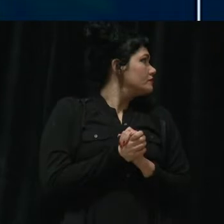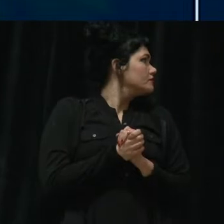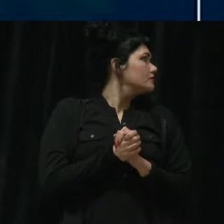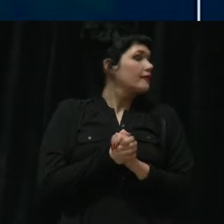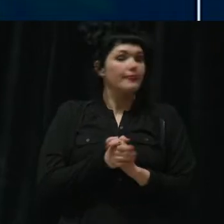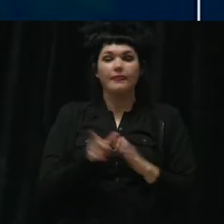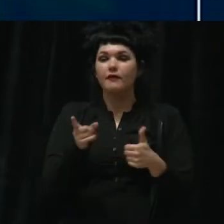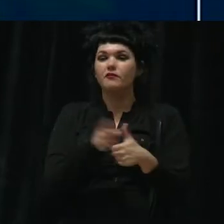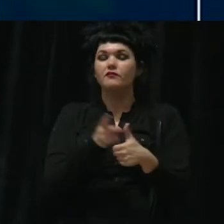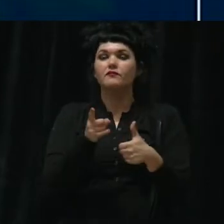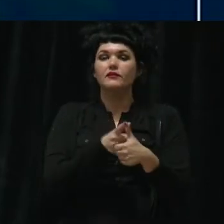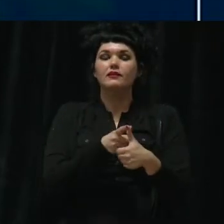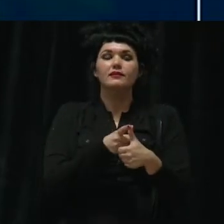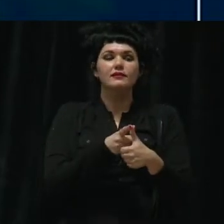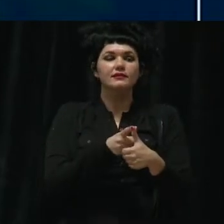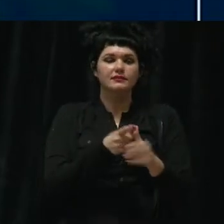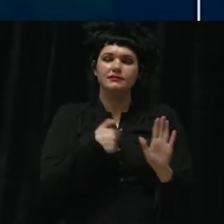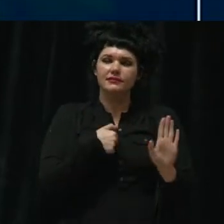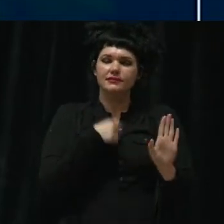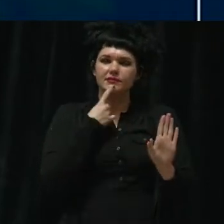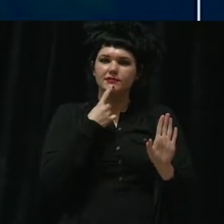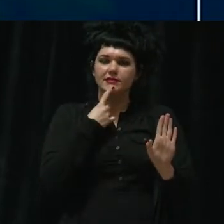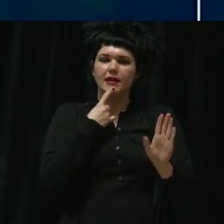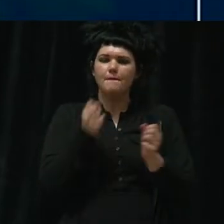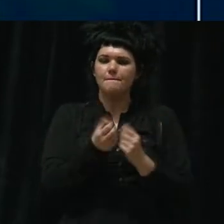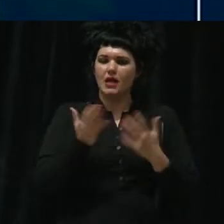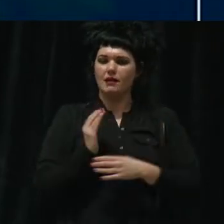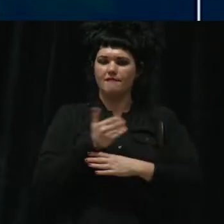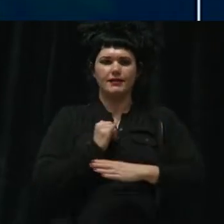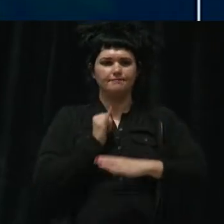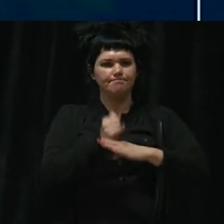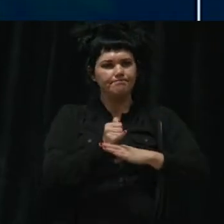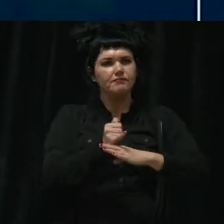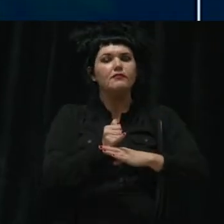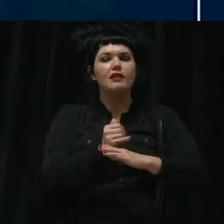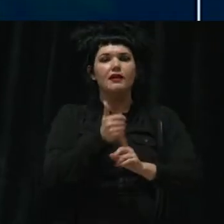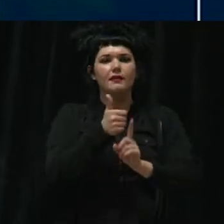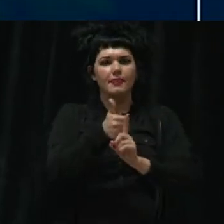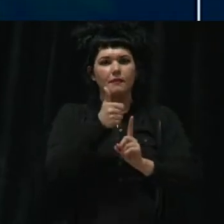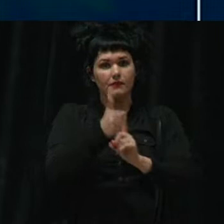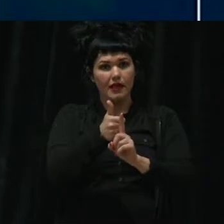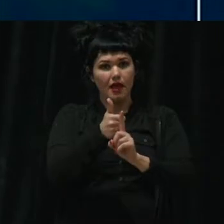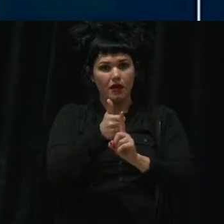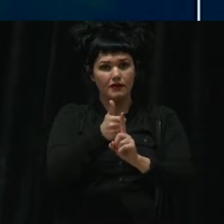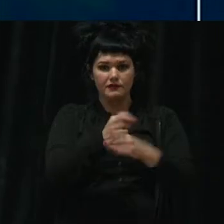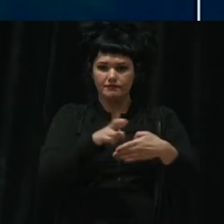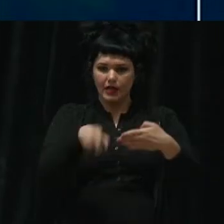First, I would argue many of the interventions are themselves outcomes.